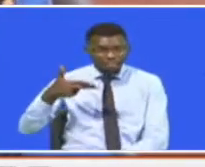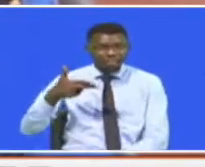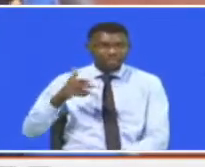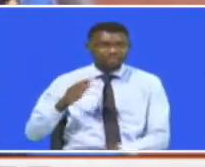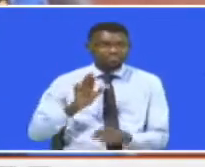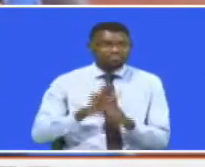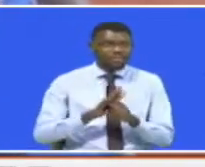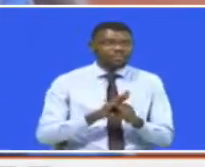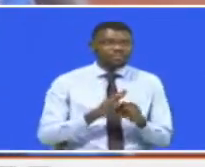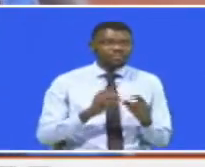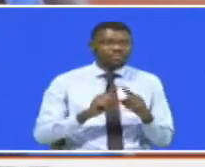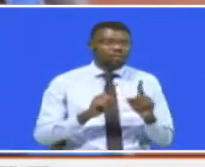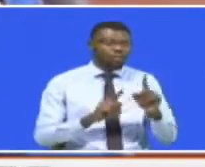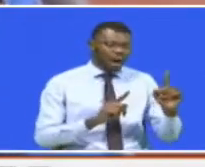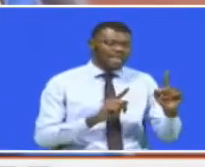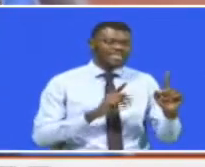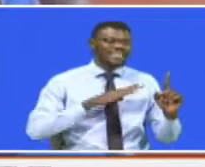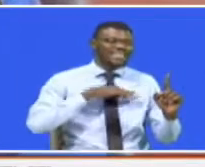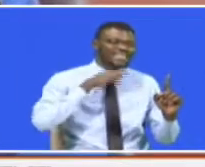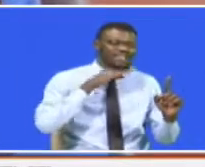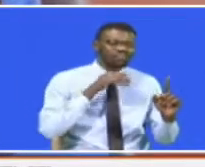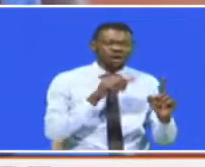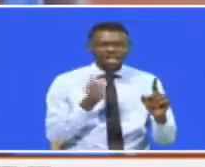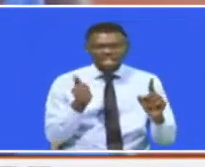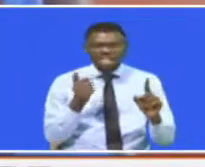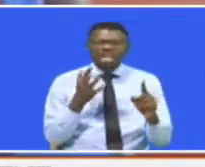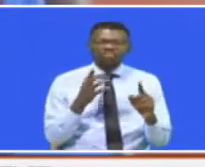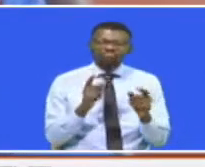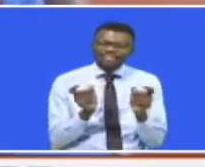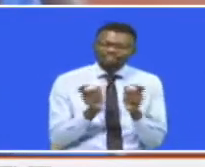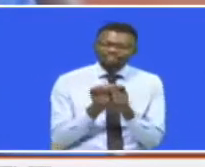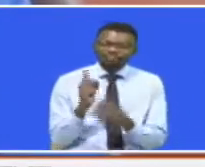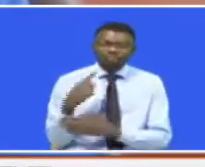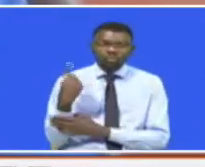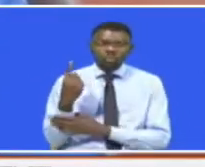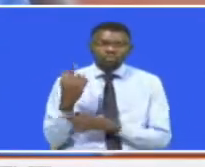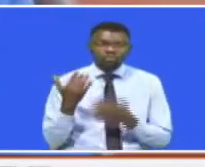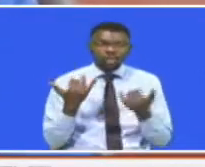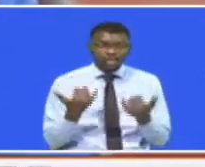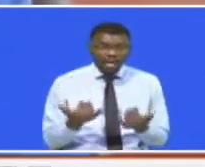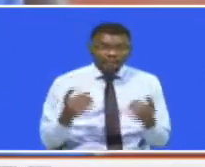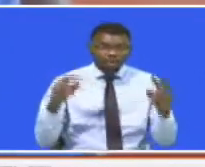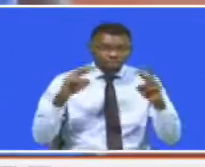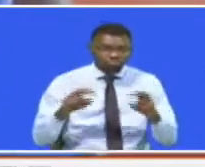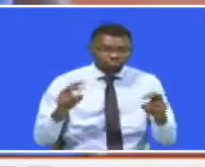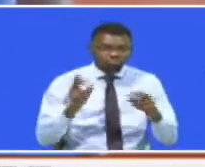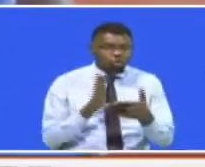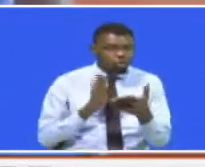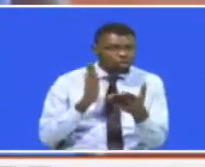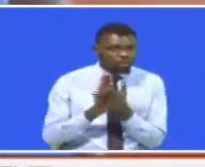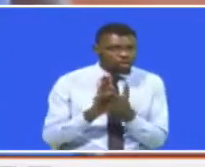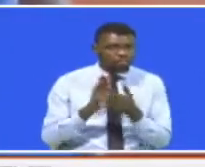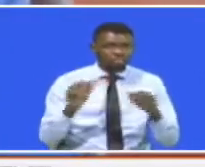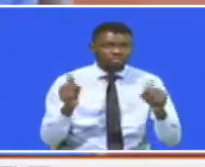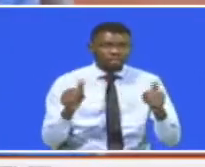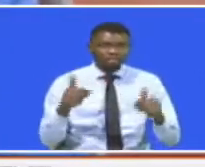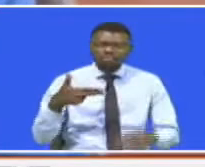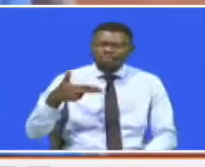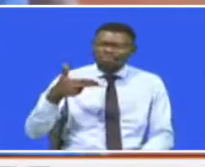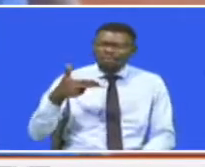fatally and others injured. So you go, we are still investigating to confirm. Mm-hmm. Bunduki ilikuwa